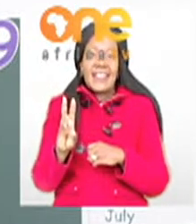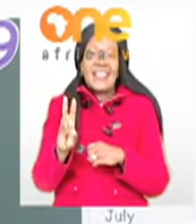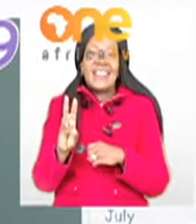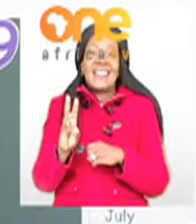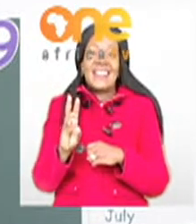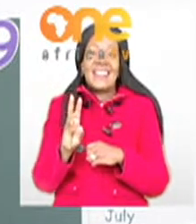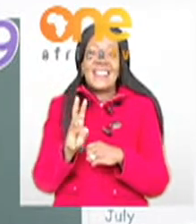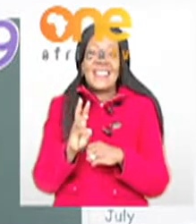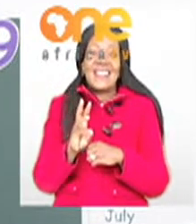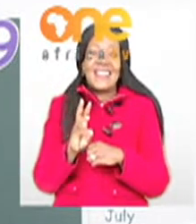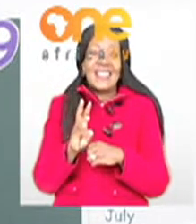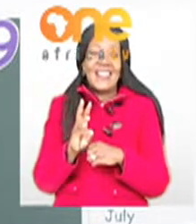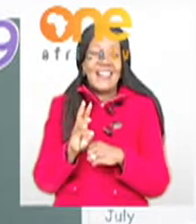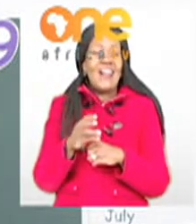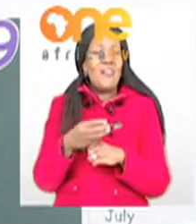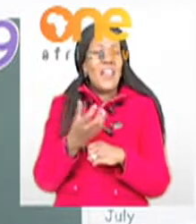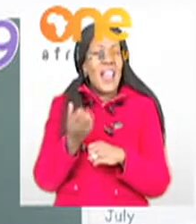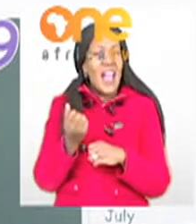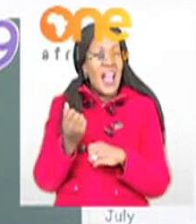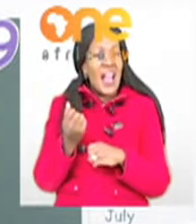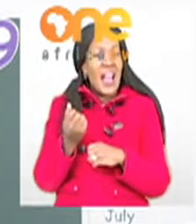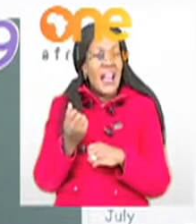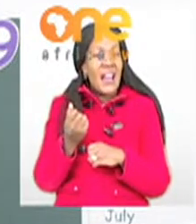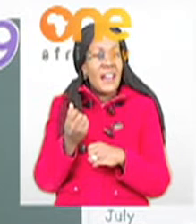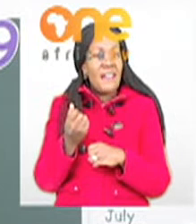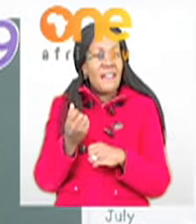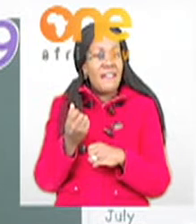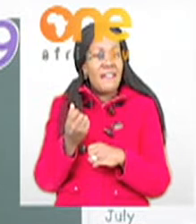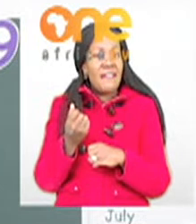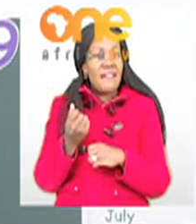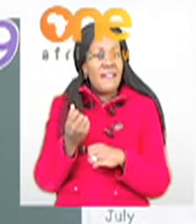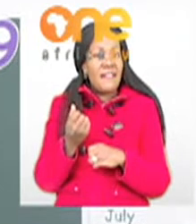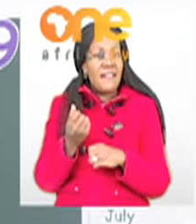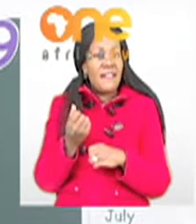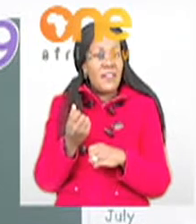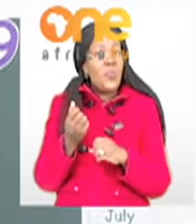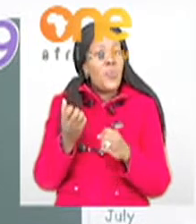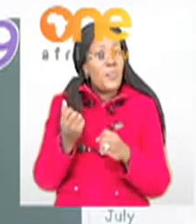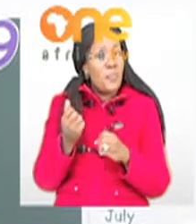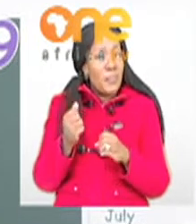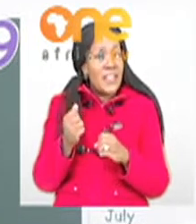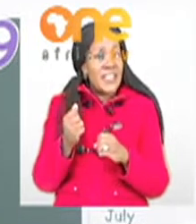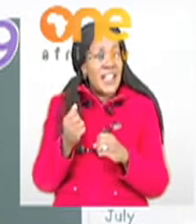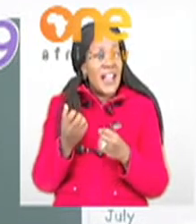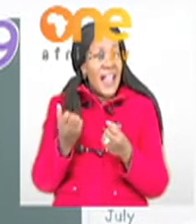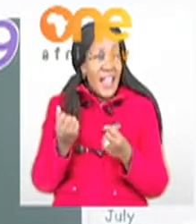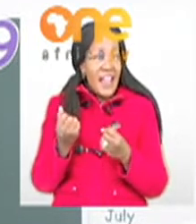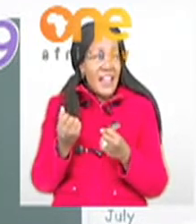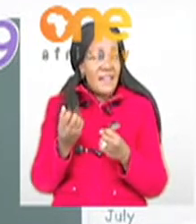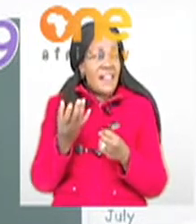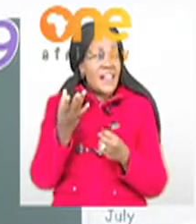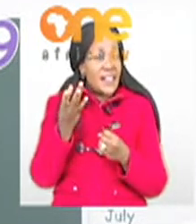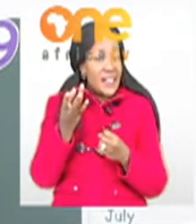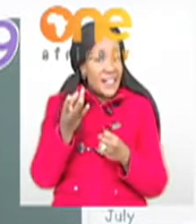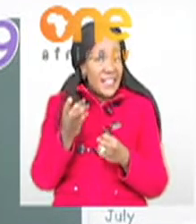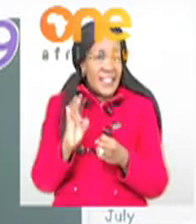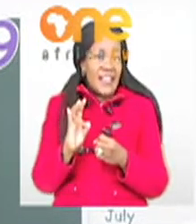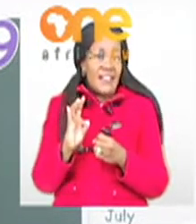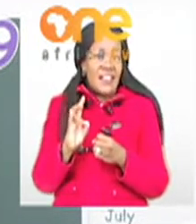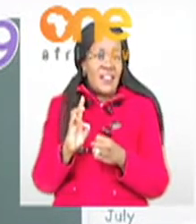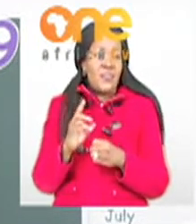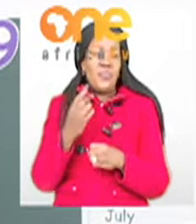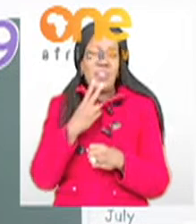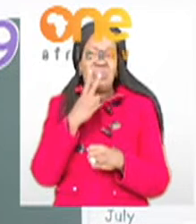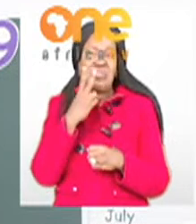6. They are supposed to be 7 animals. We will find out what